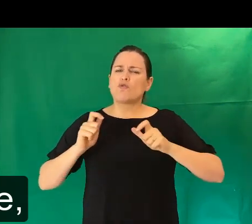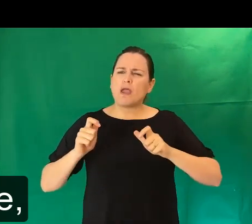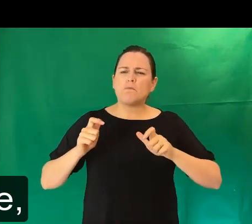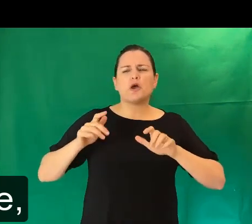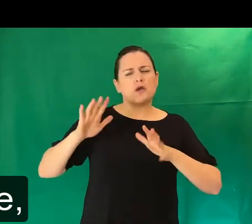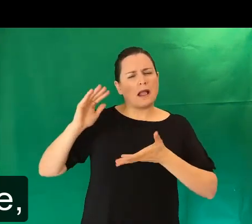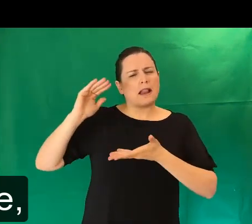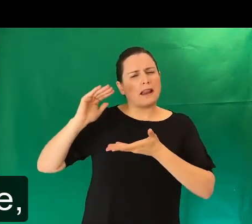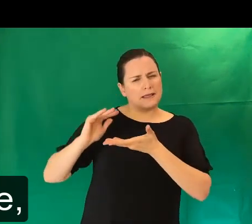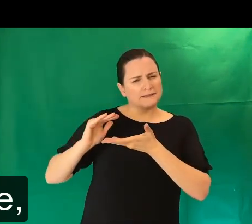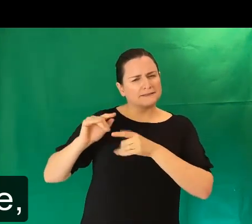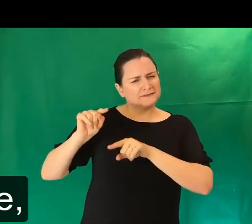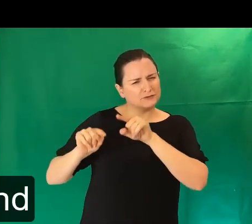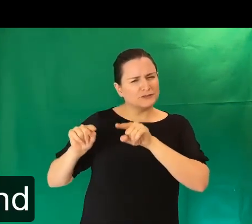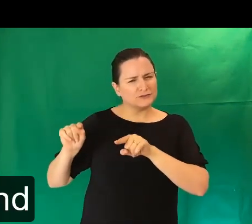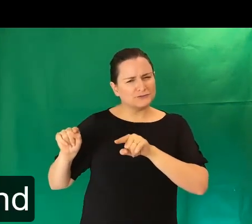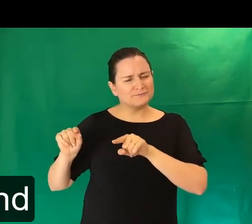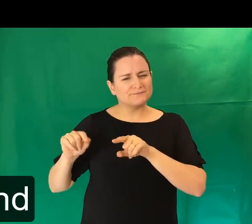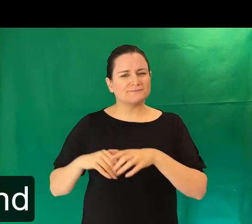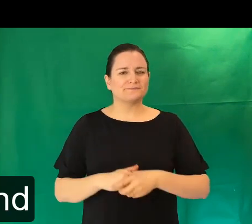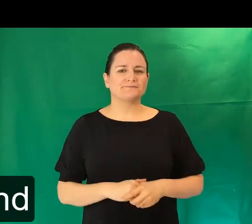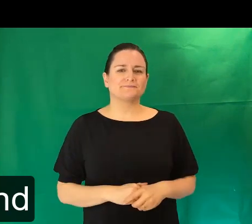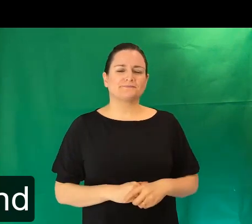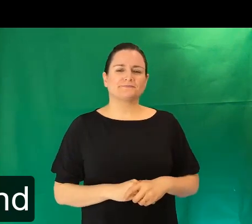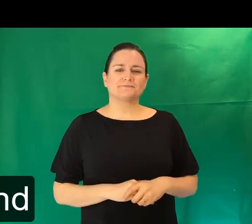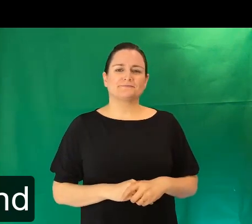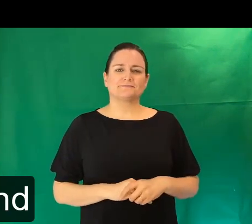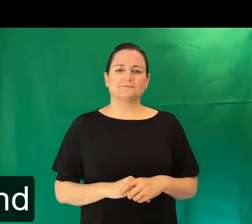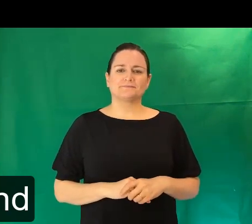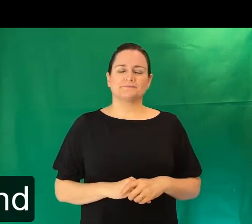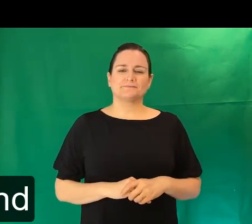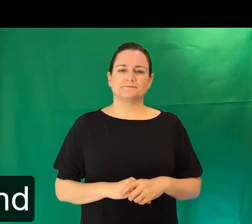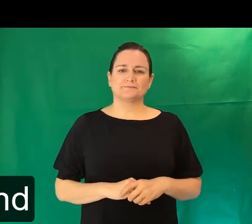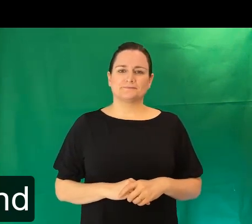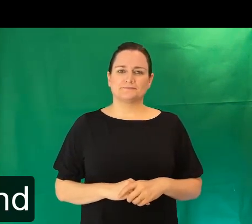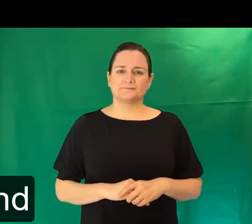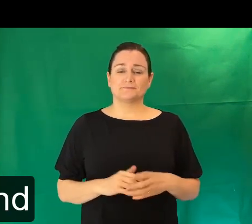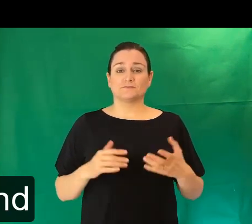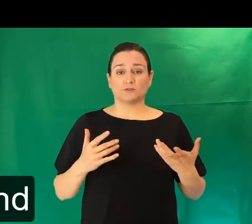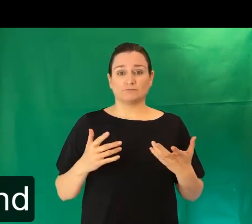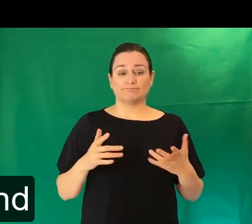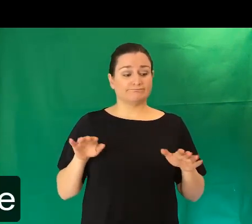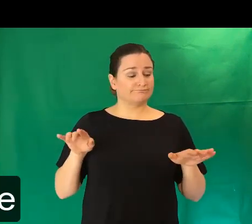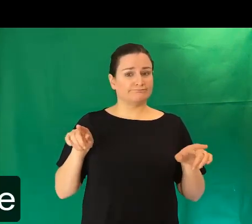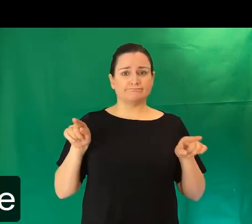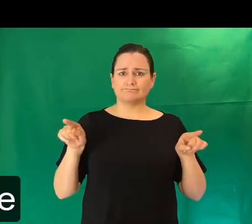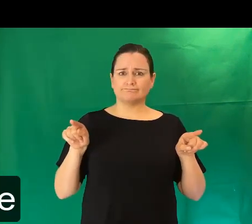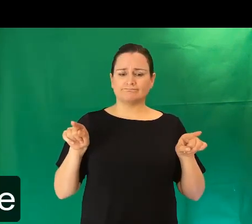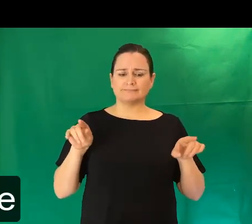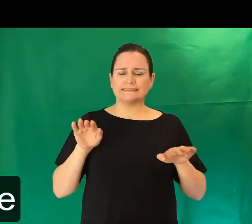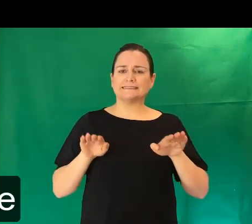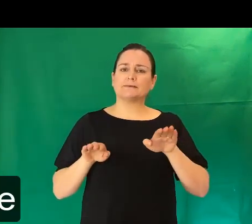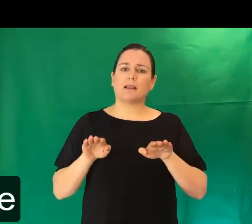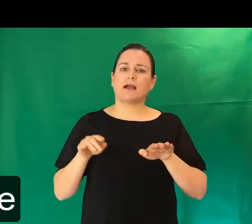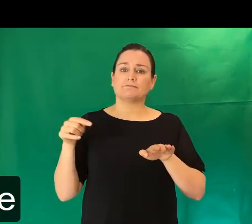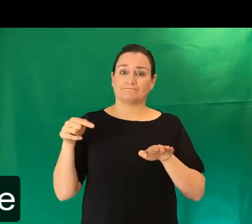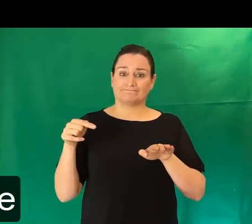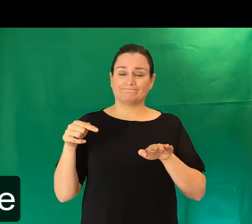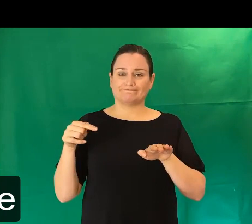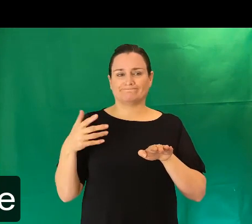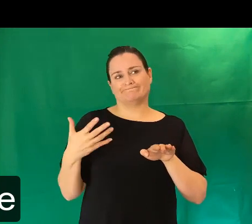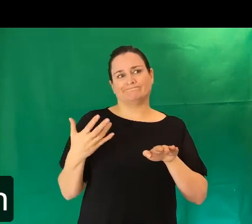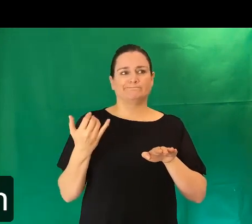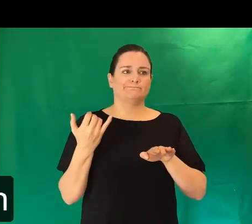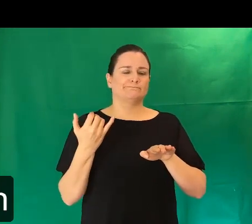grammar. Here, the types of languages are similar. And similar factors affect